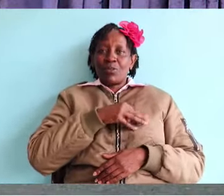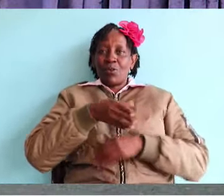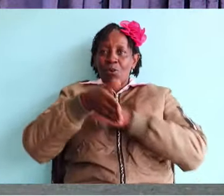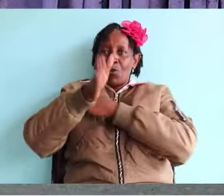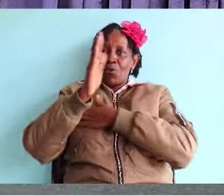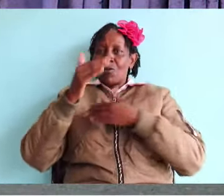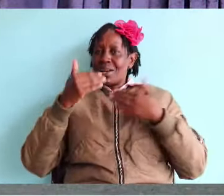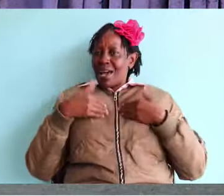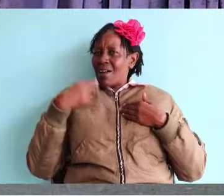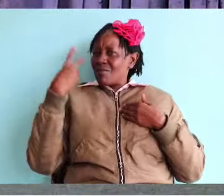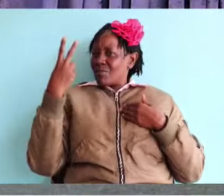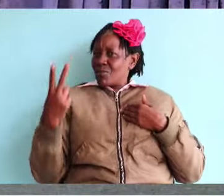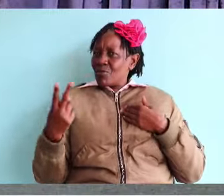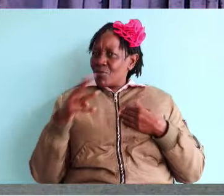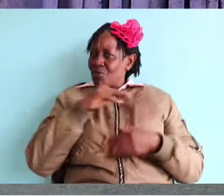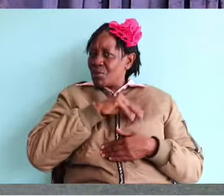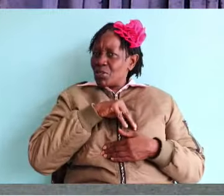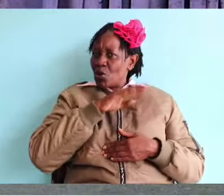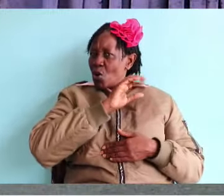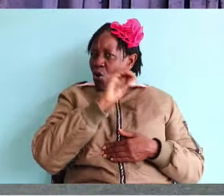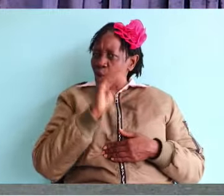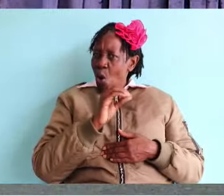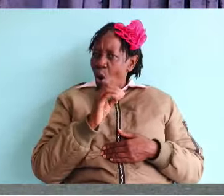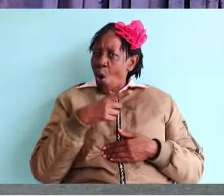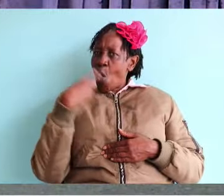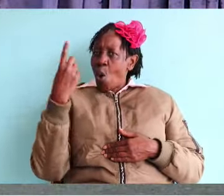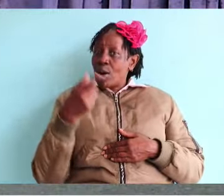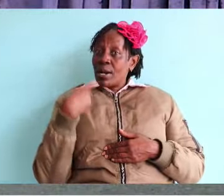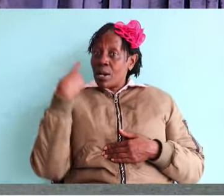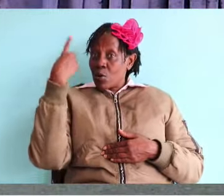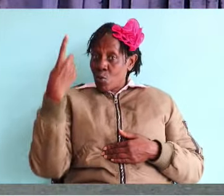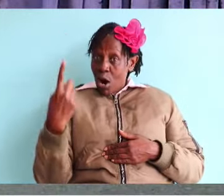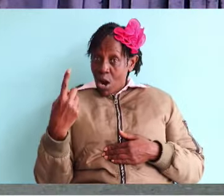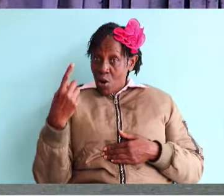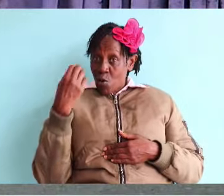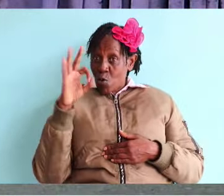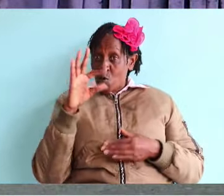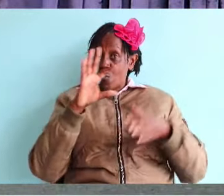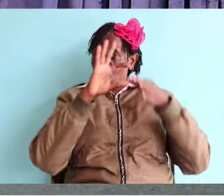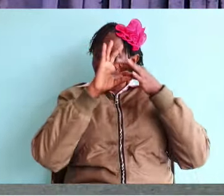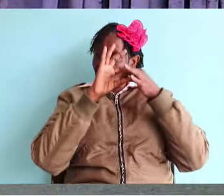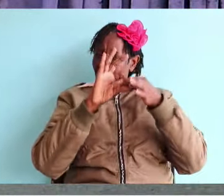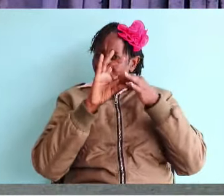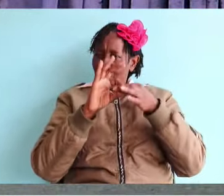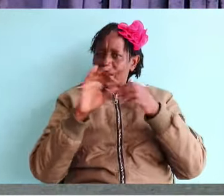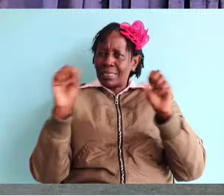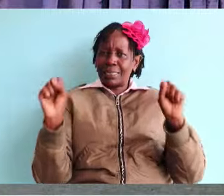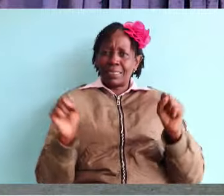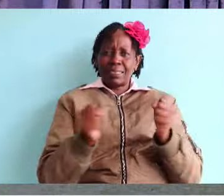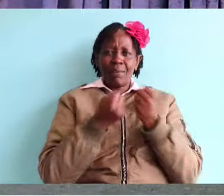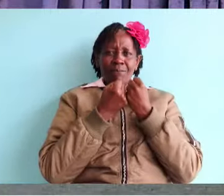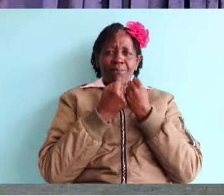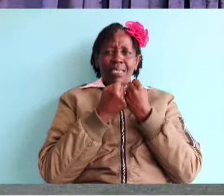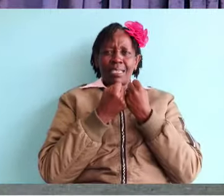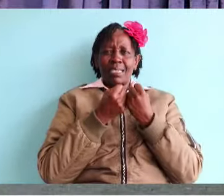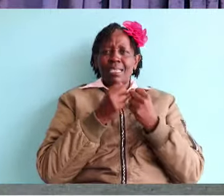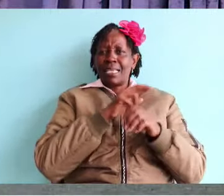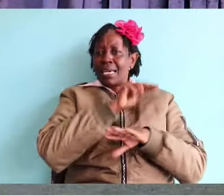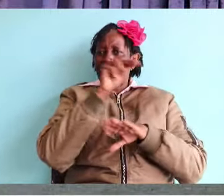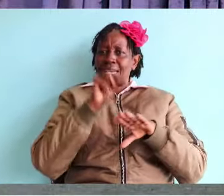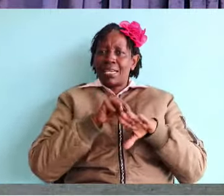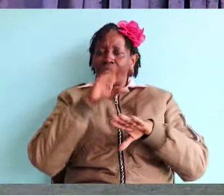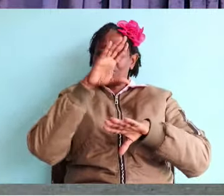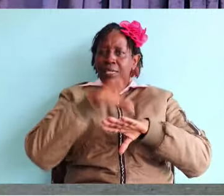two missions. It's the mission of reconciliation, the mission of saving the nations. It's the mission of getting